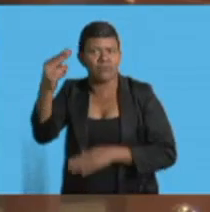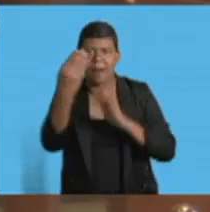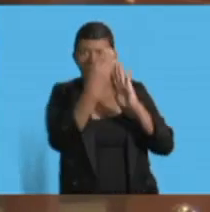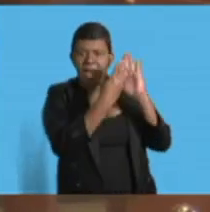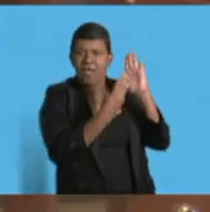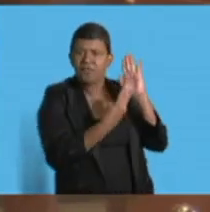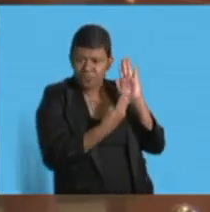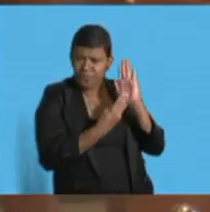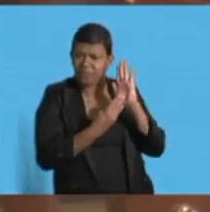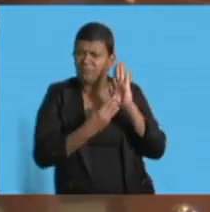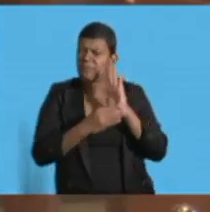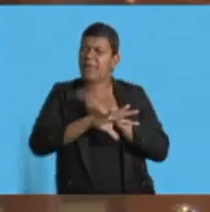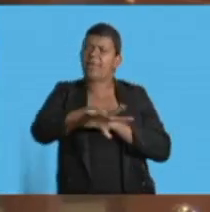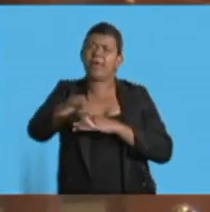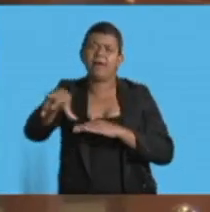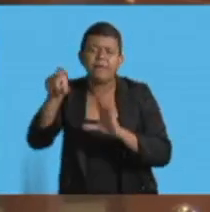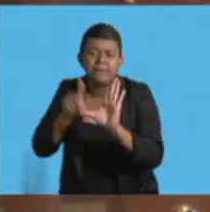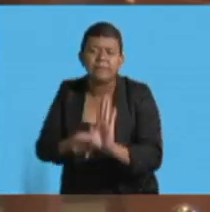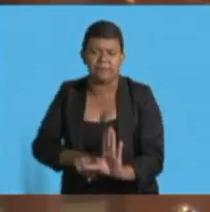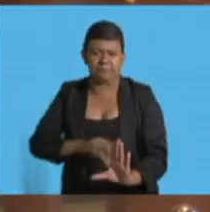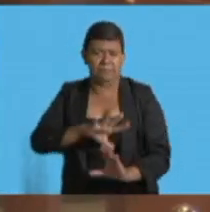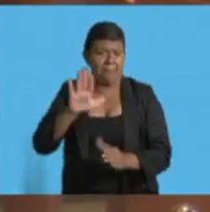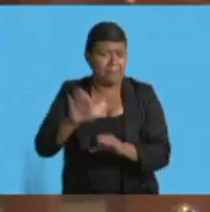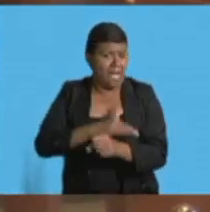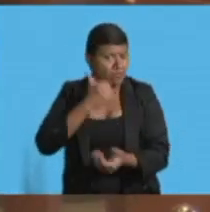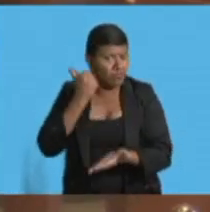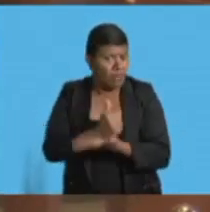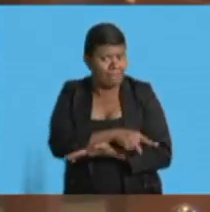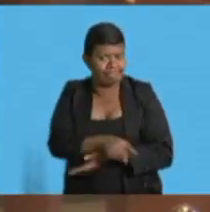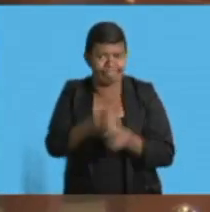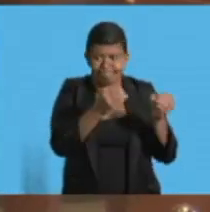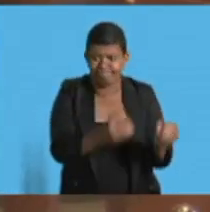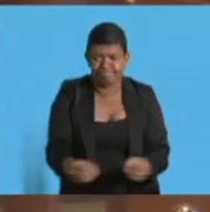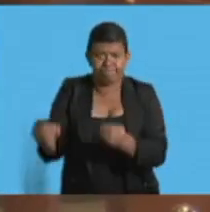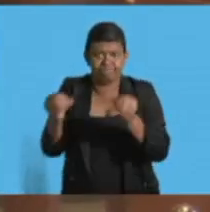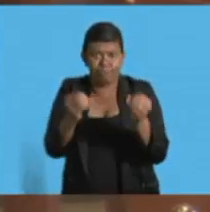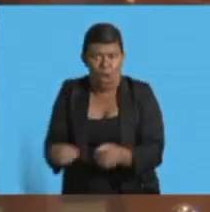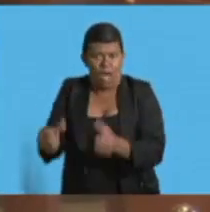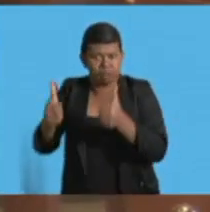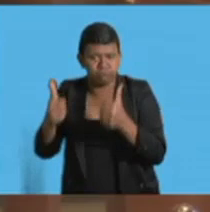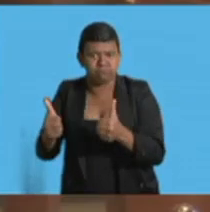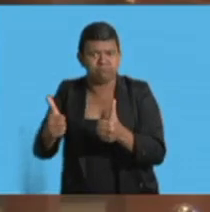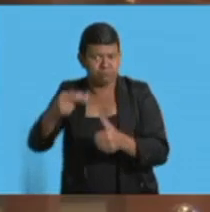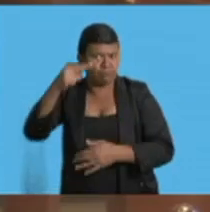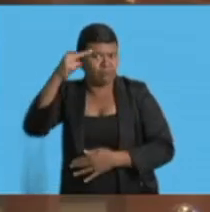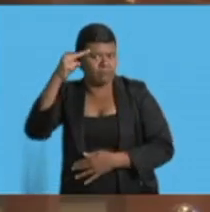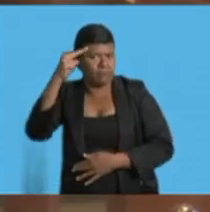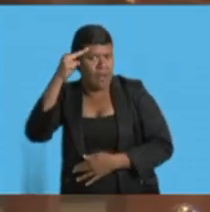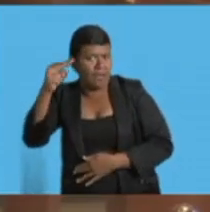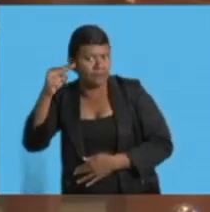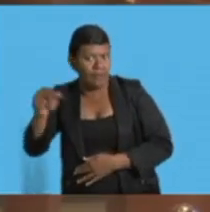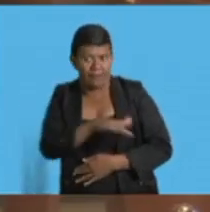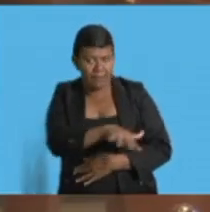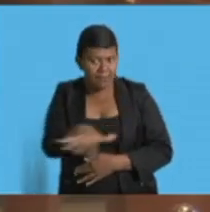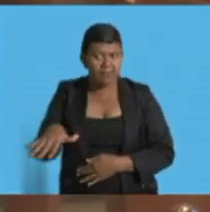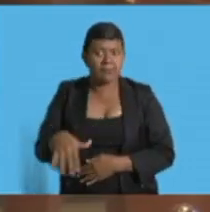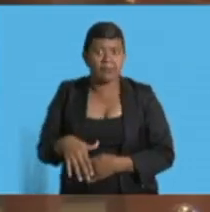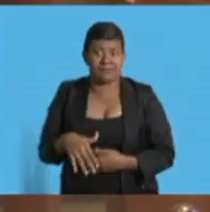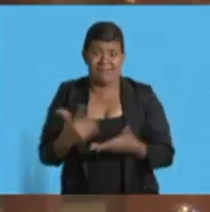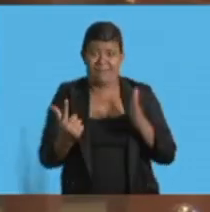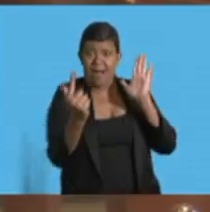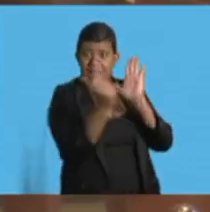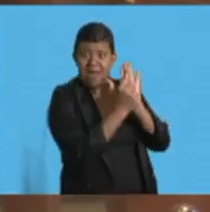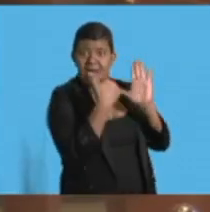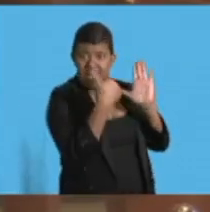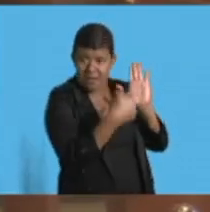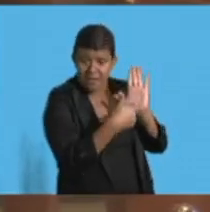ensure everything are in order for the well-being of the whole nation. Naturally, the mandate of the other side